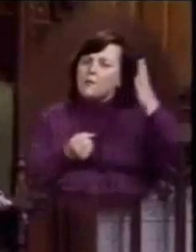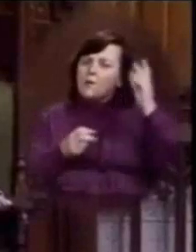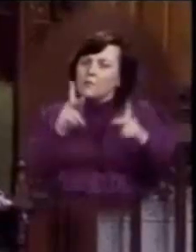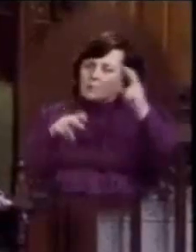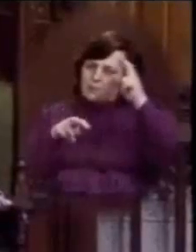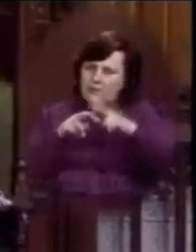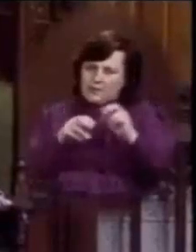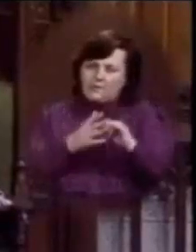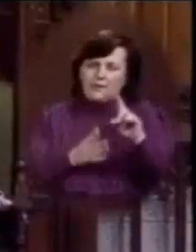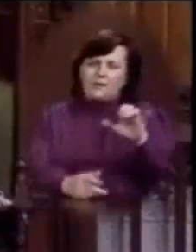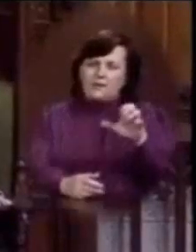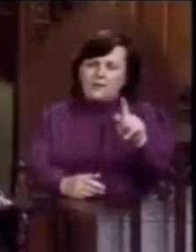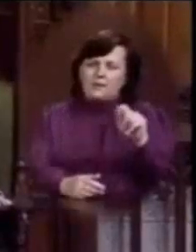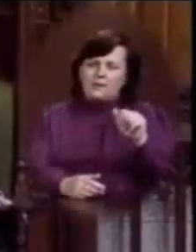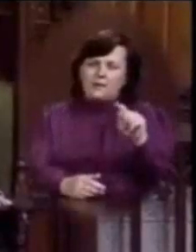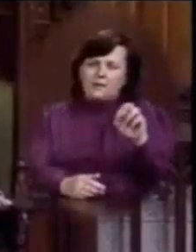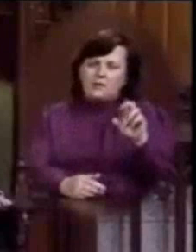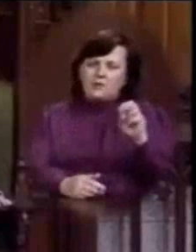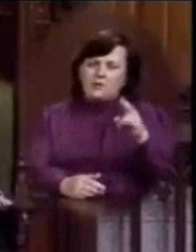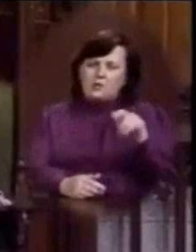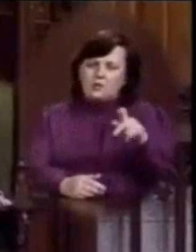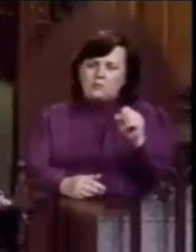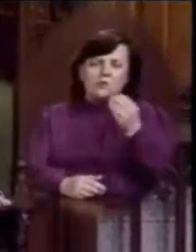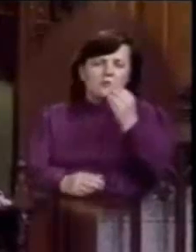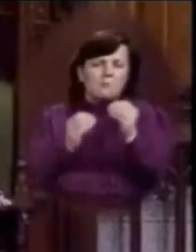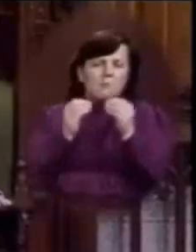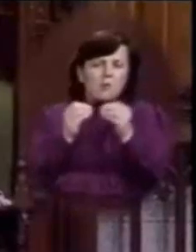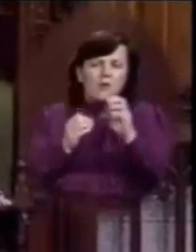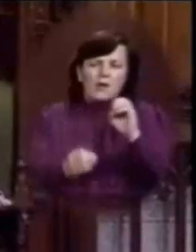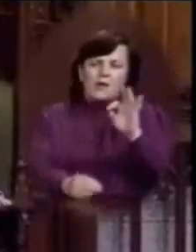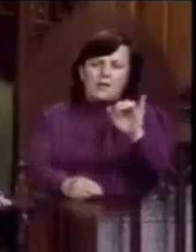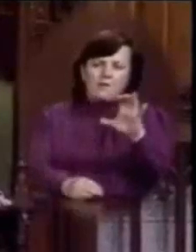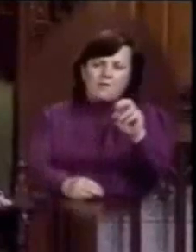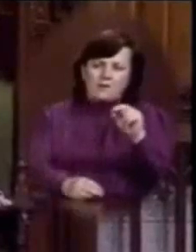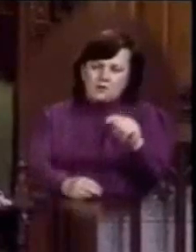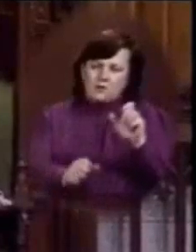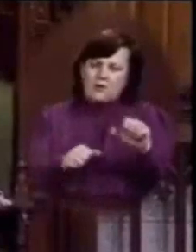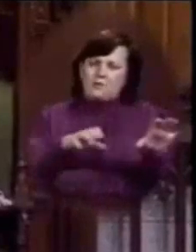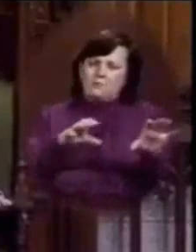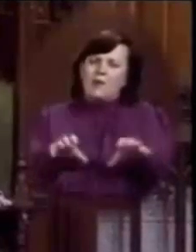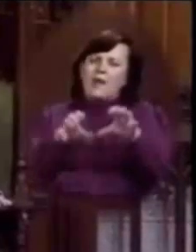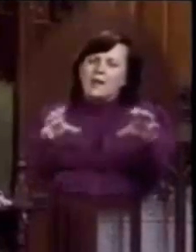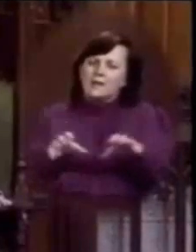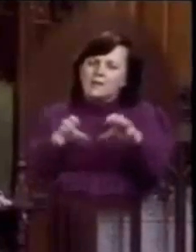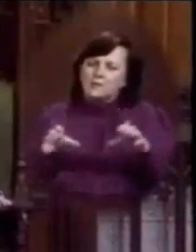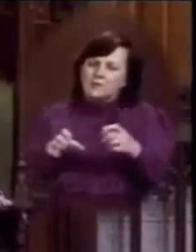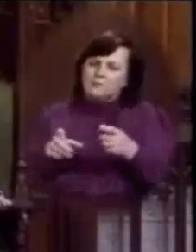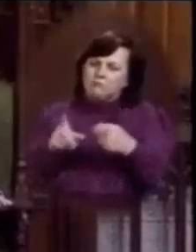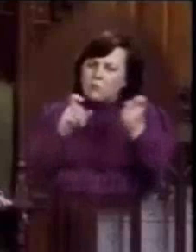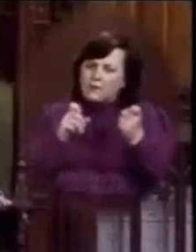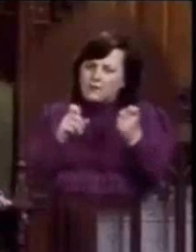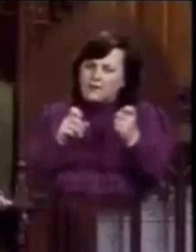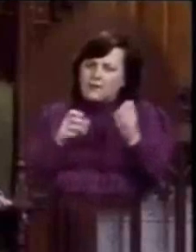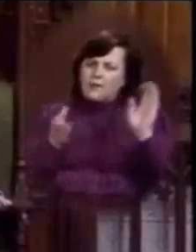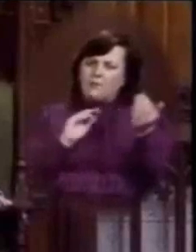dictatorships had the advantage of being more efficient and better able to act decisively than the democracies. They were